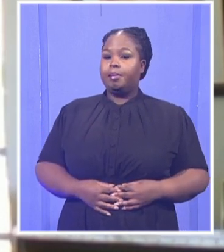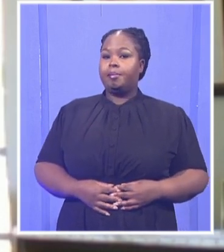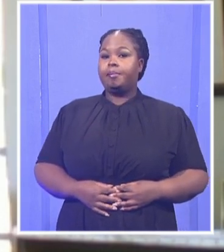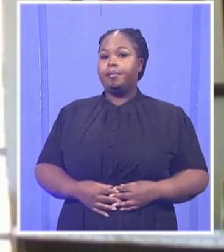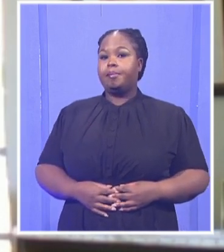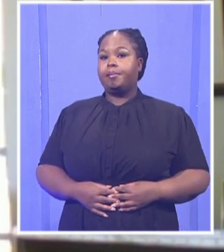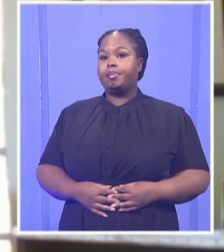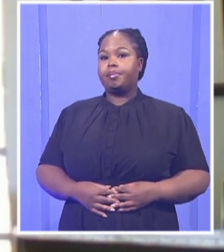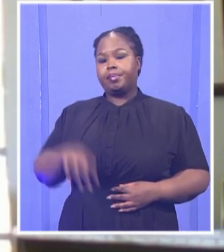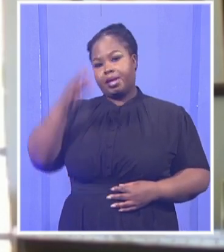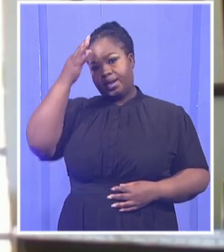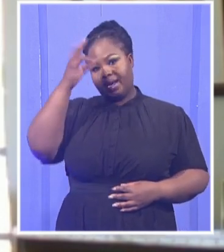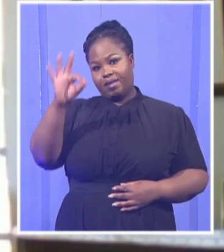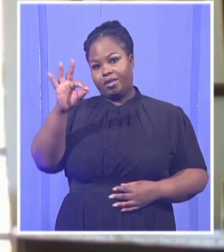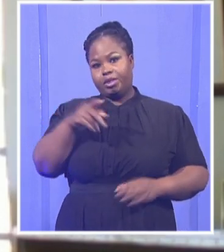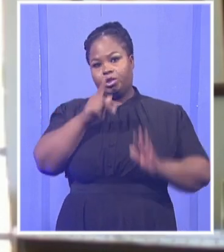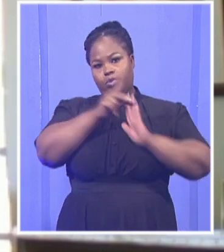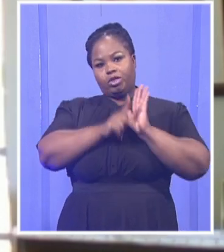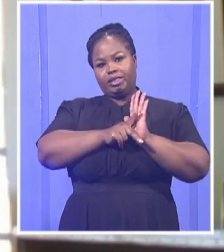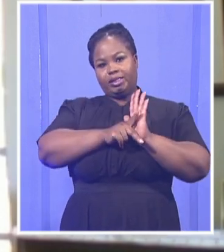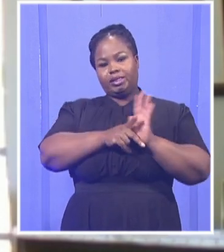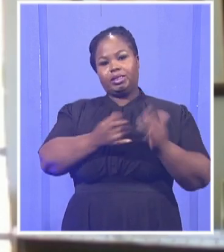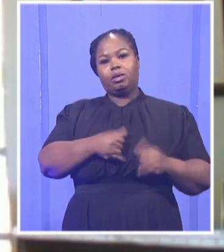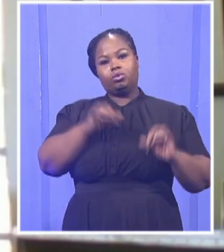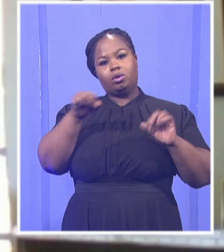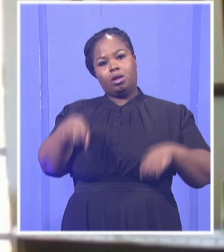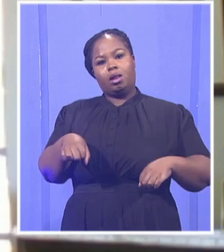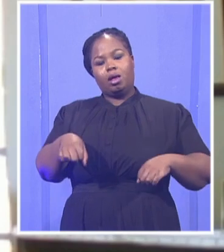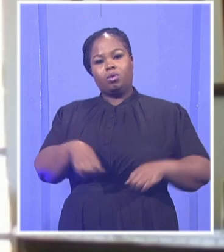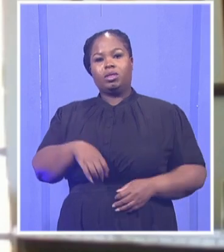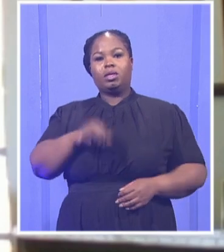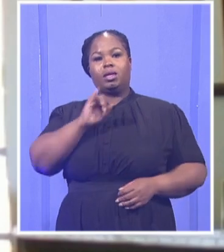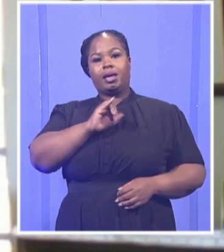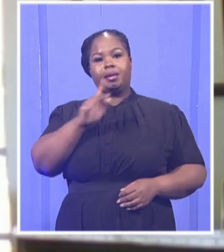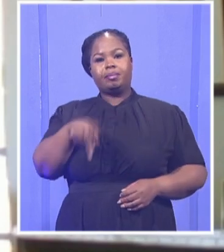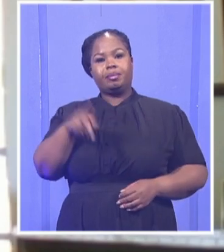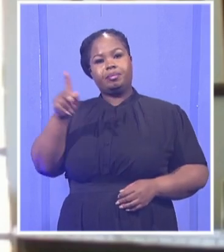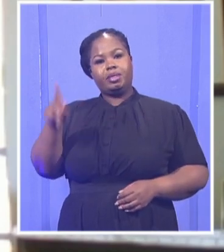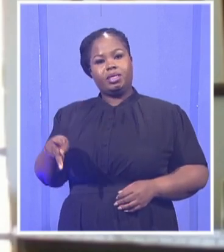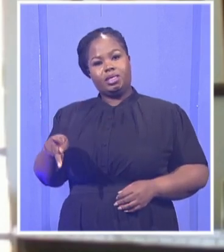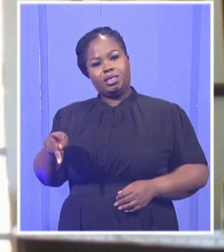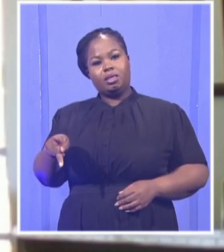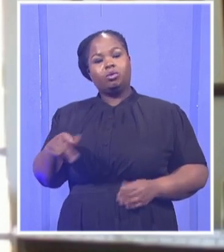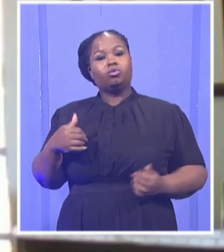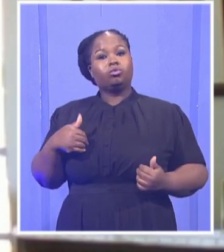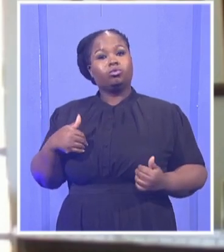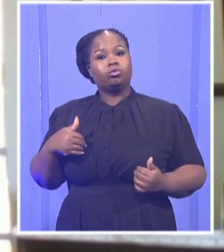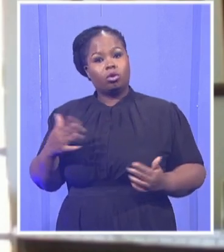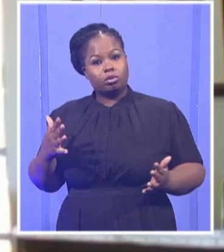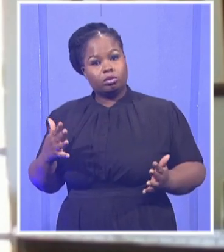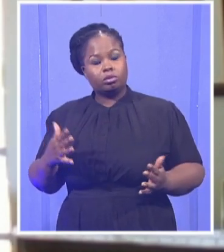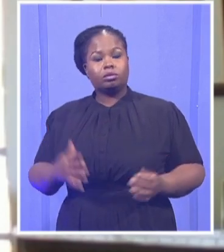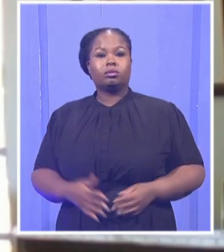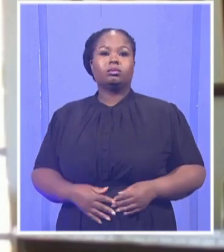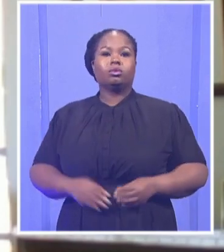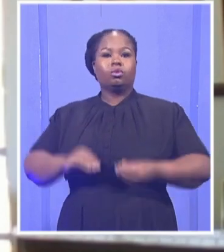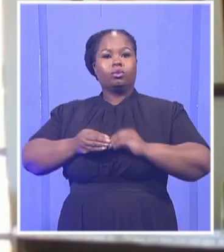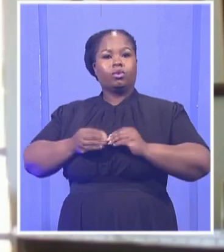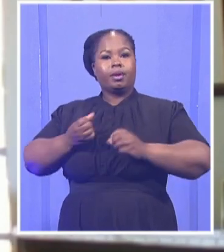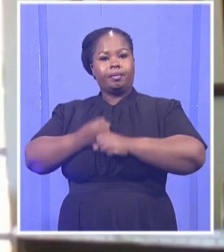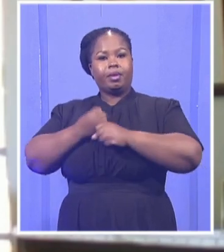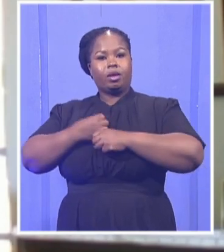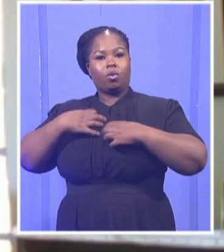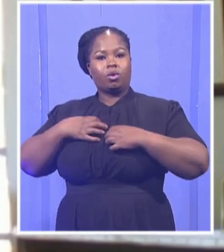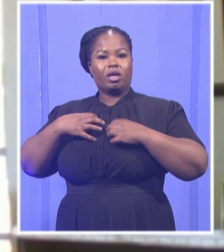contribution of government's policy towards allowing independent power producers to start generating